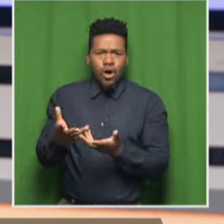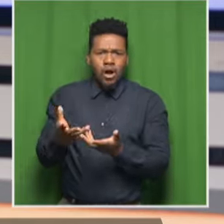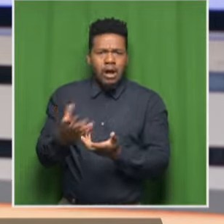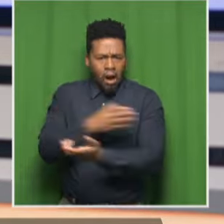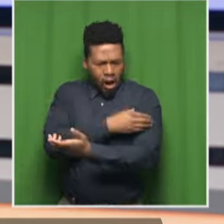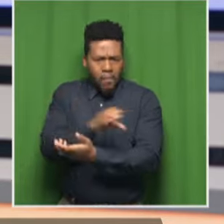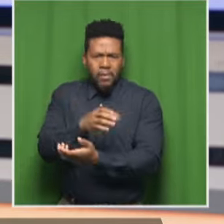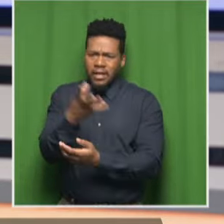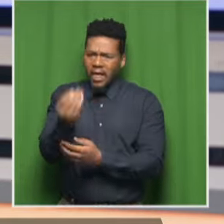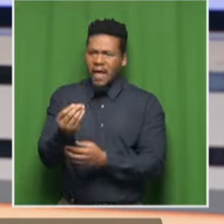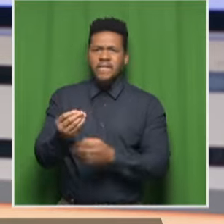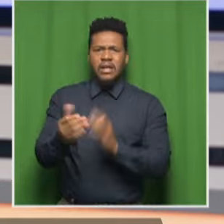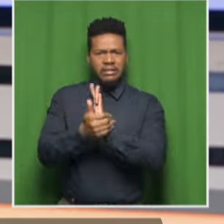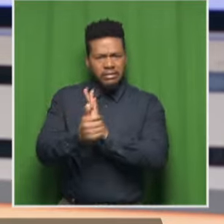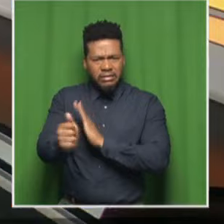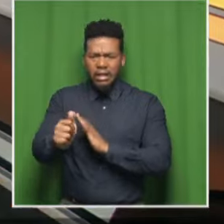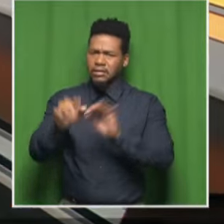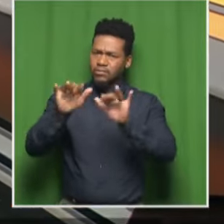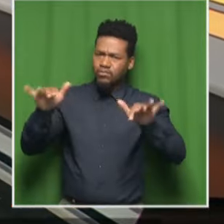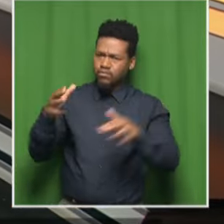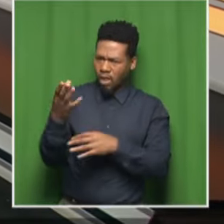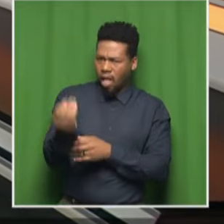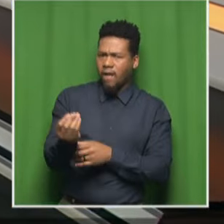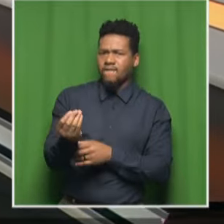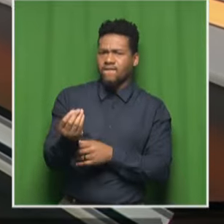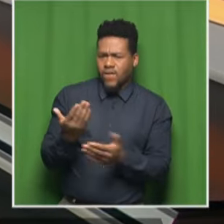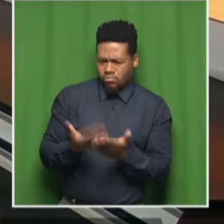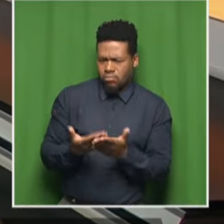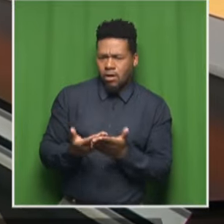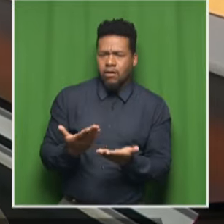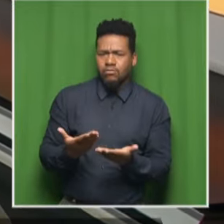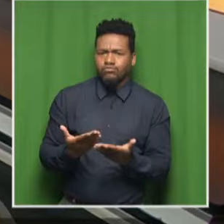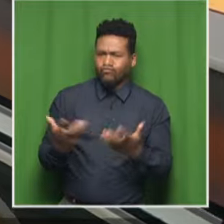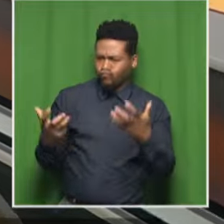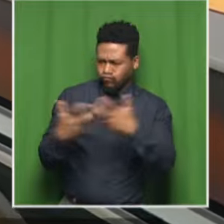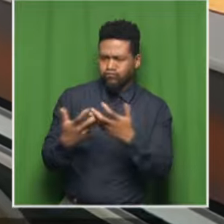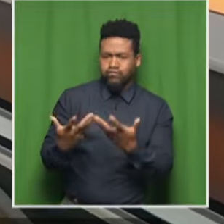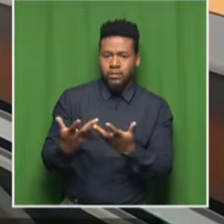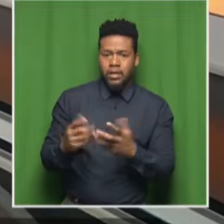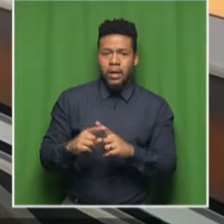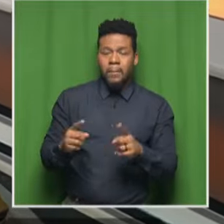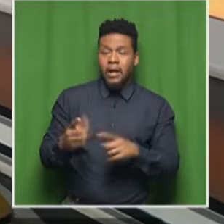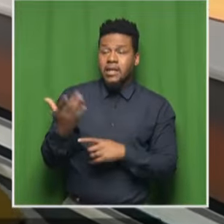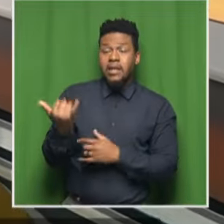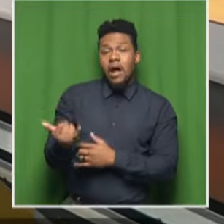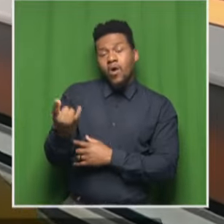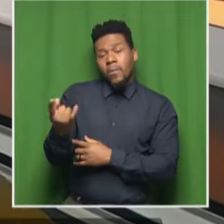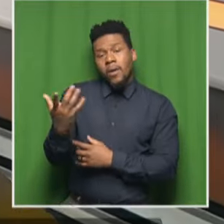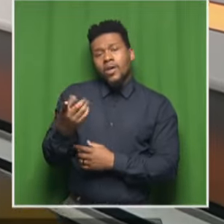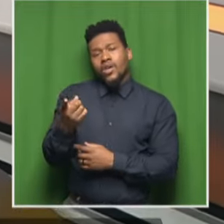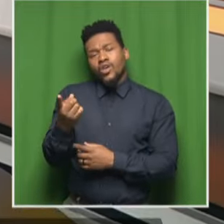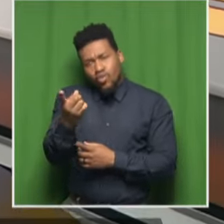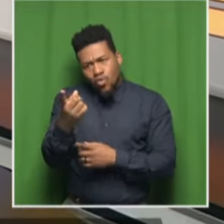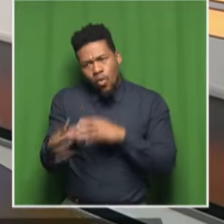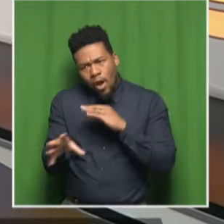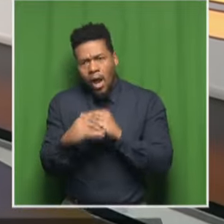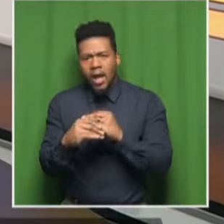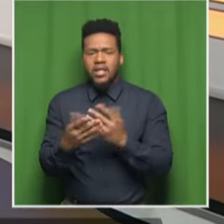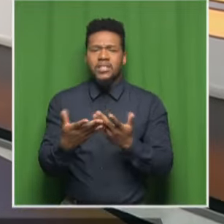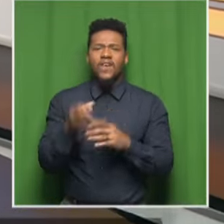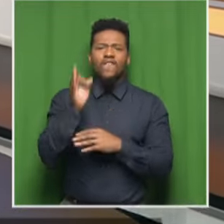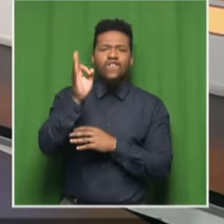people. It's just about driving that implementation. And so perhaps for you, Joash, as well, on the back of what Nyasha's echoed, what are those future